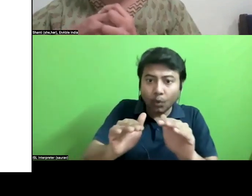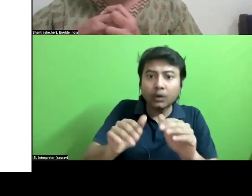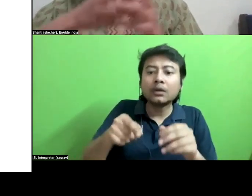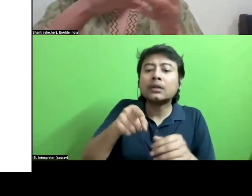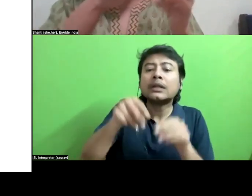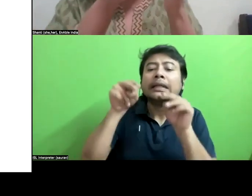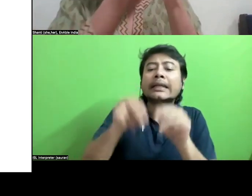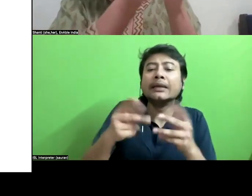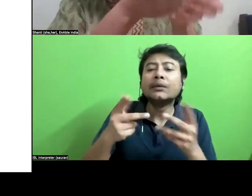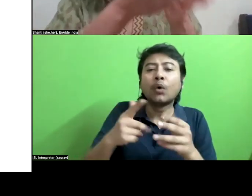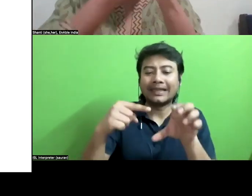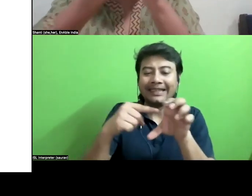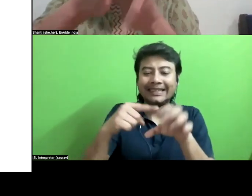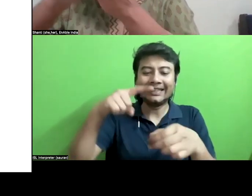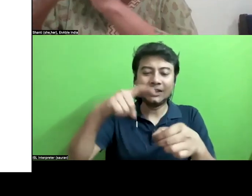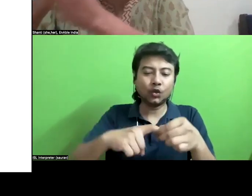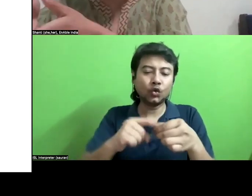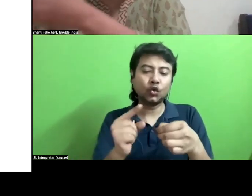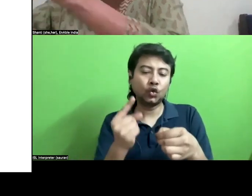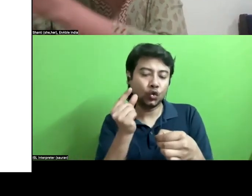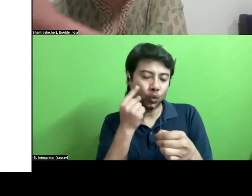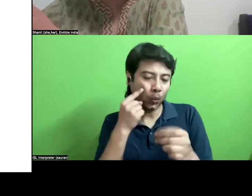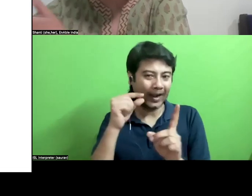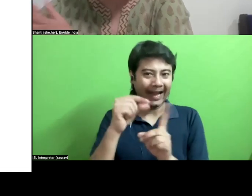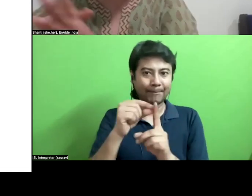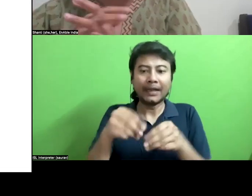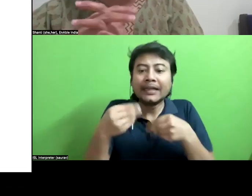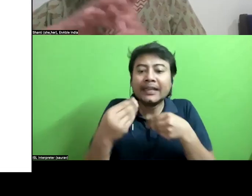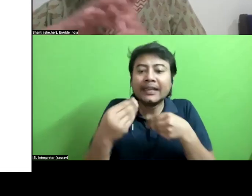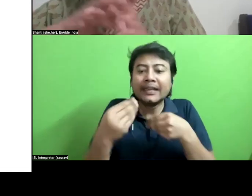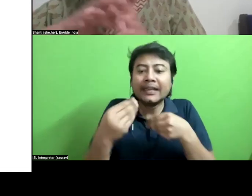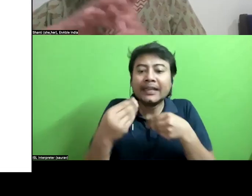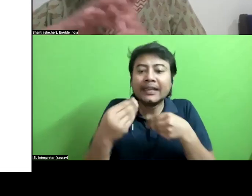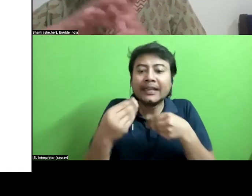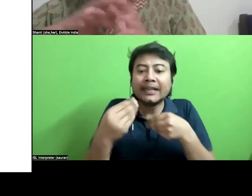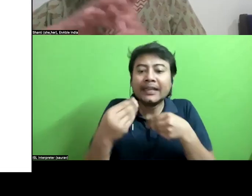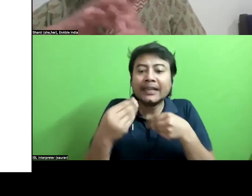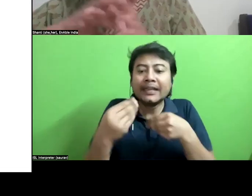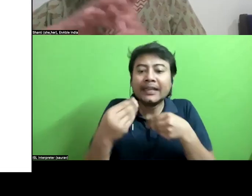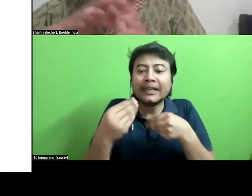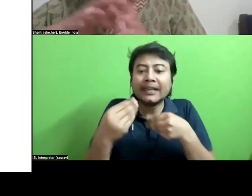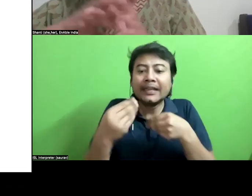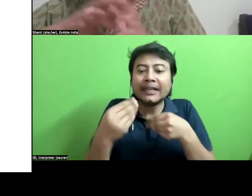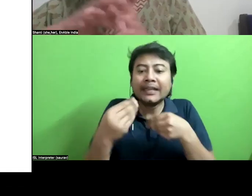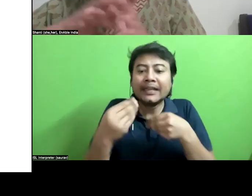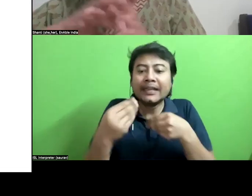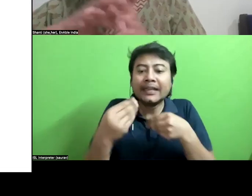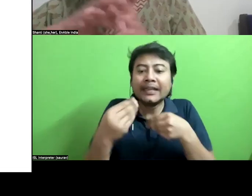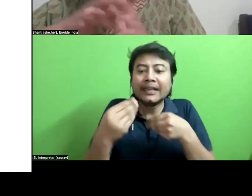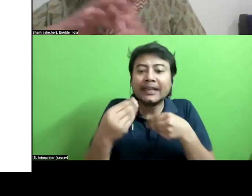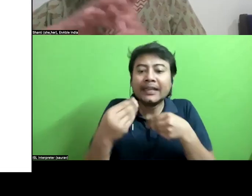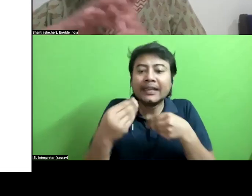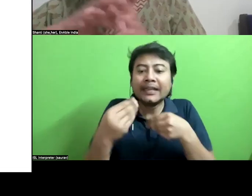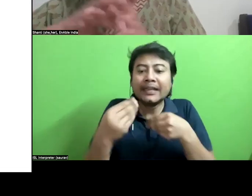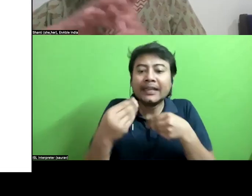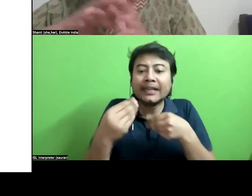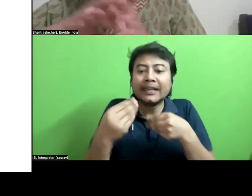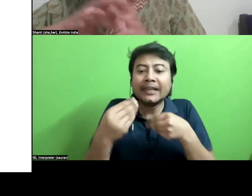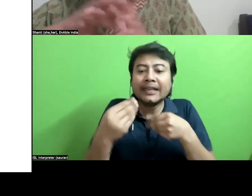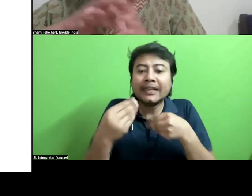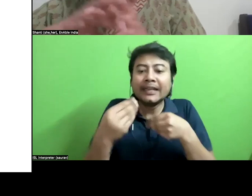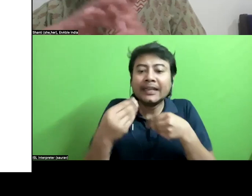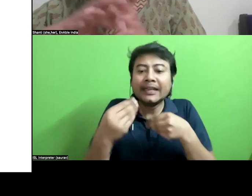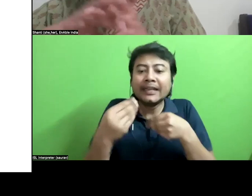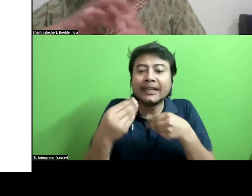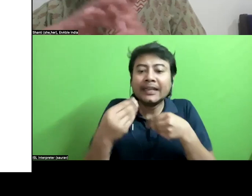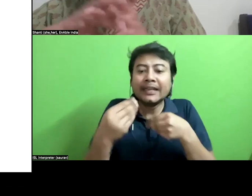we do that also? Maybe from each of these units, logistics, securities, we select a leader. You find that one person who